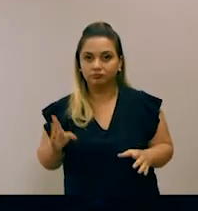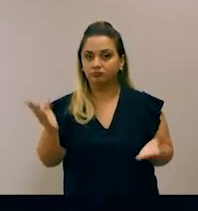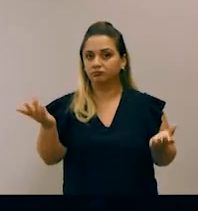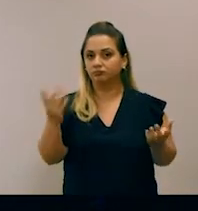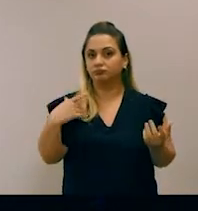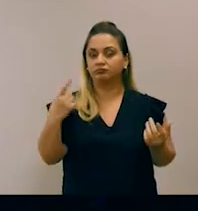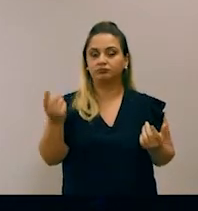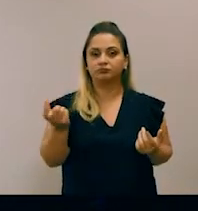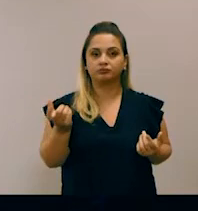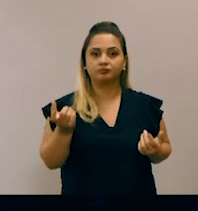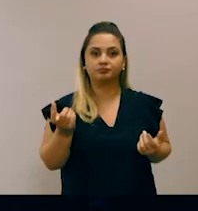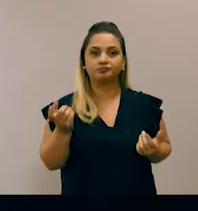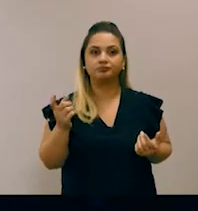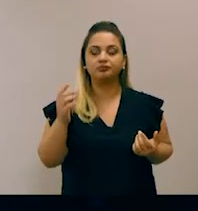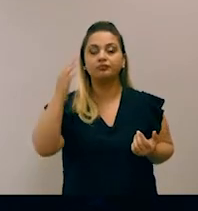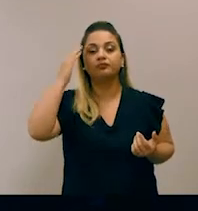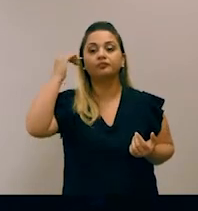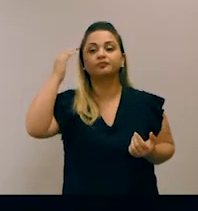The process,